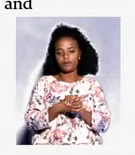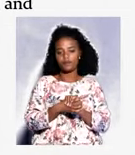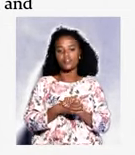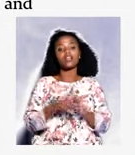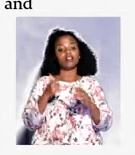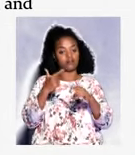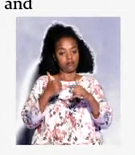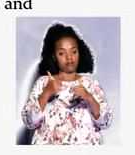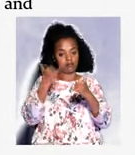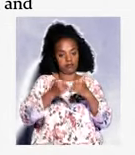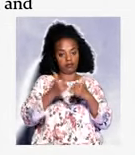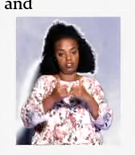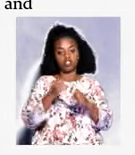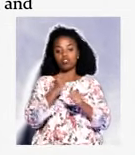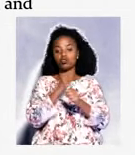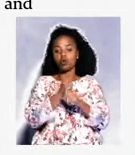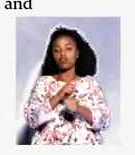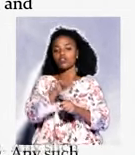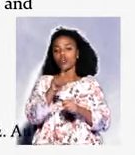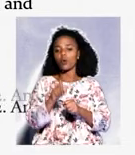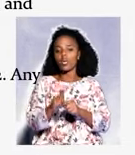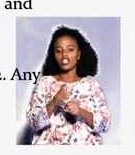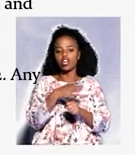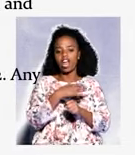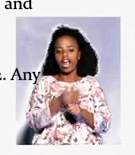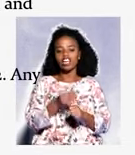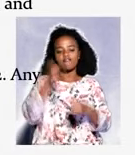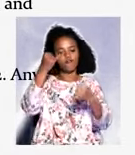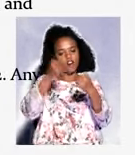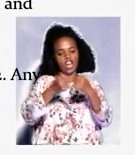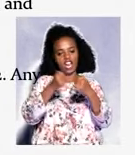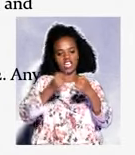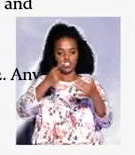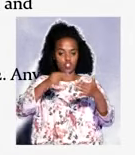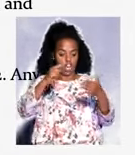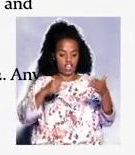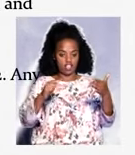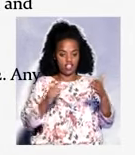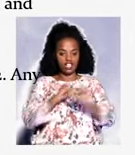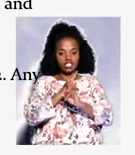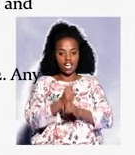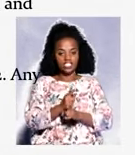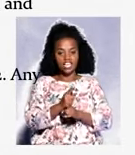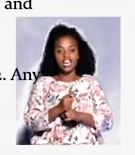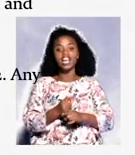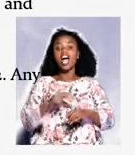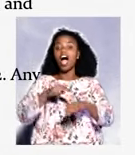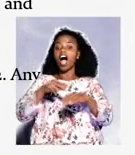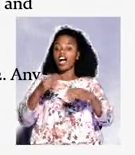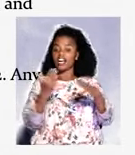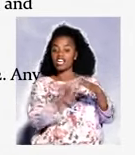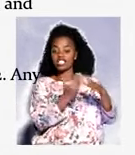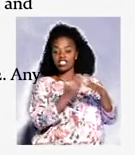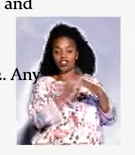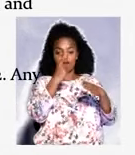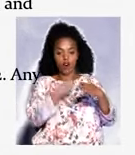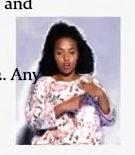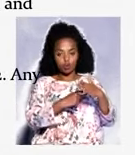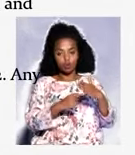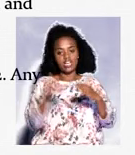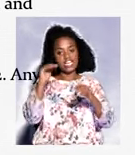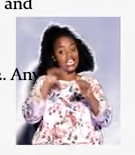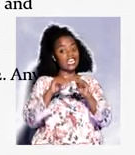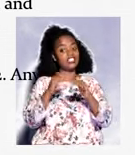After that, solve the equation. And finally, check the answers against the restricted values in the step